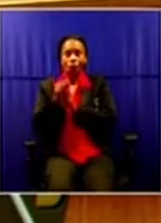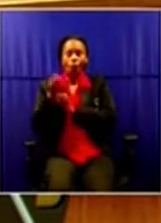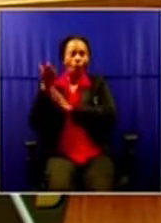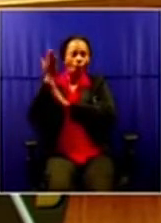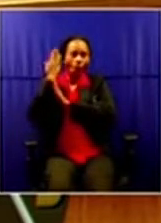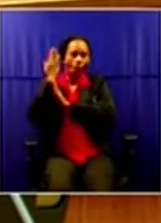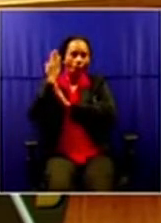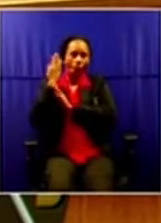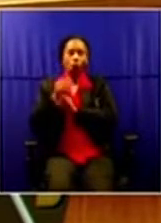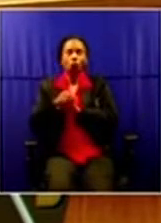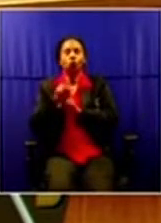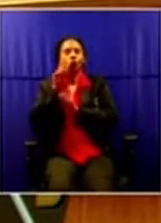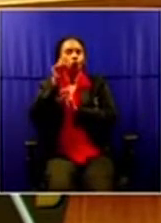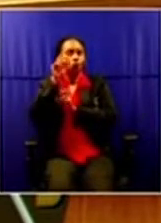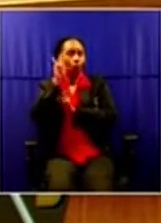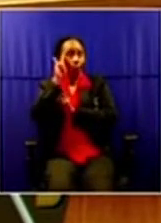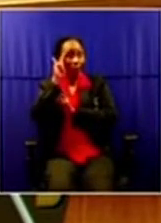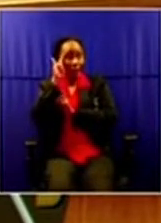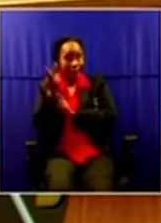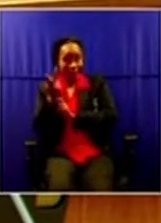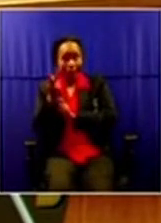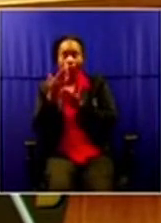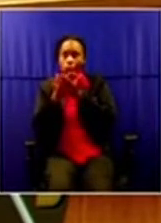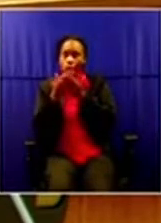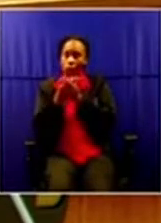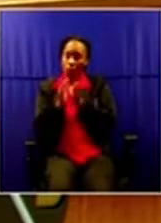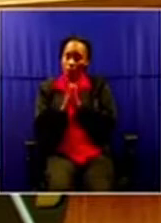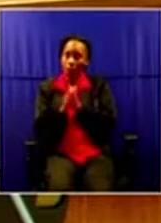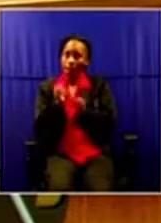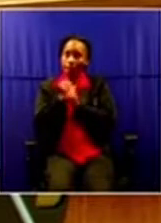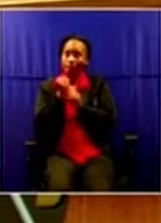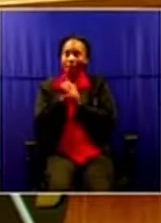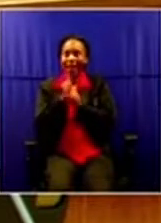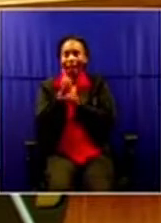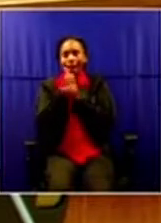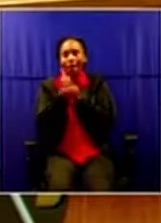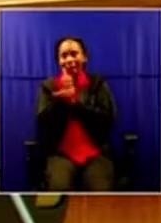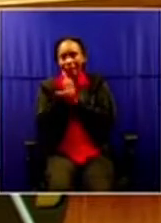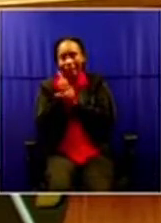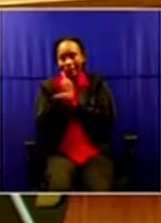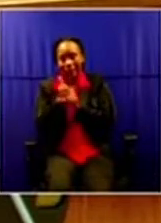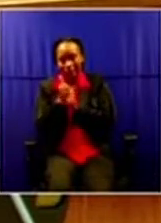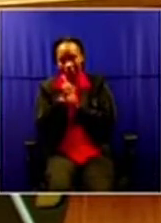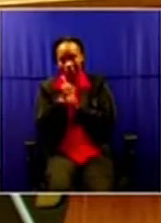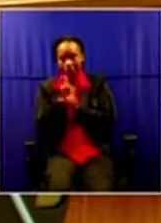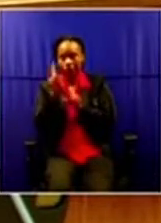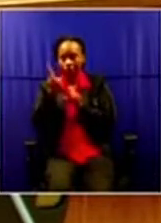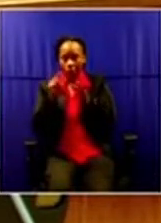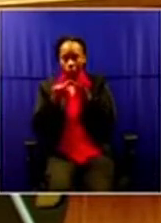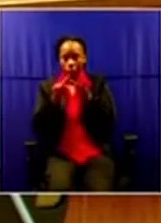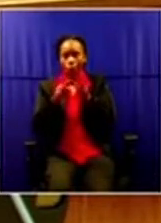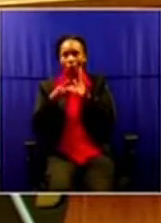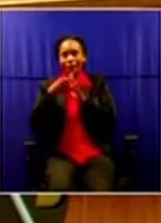cosmetics and pharmaceutical products, to develop our ecotourism,